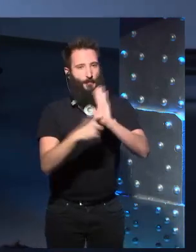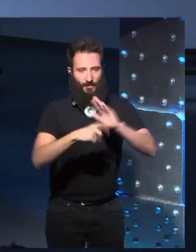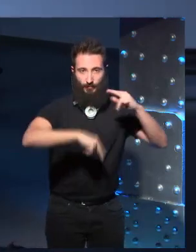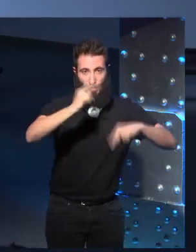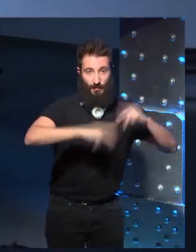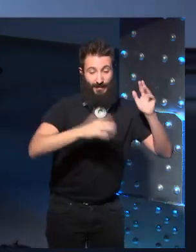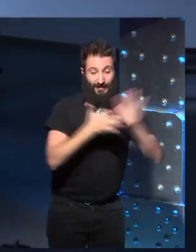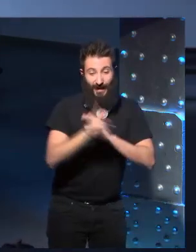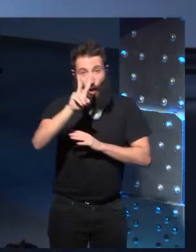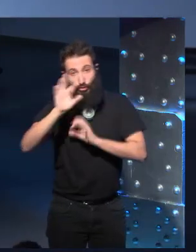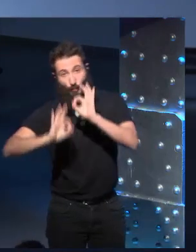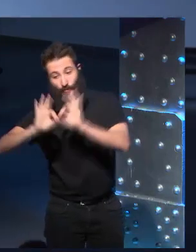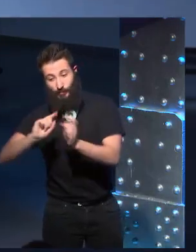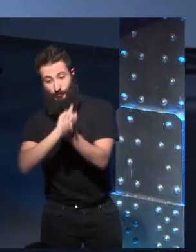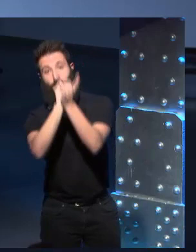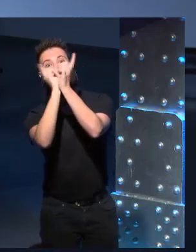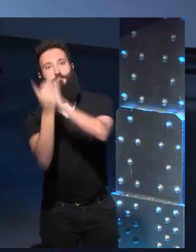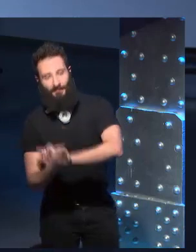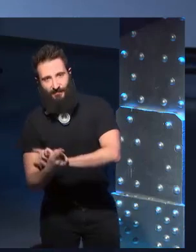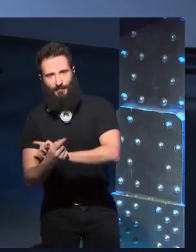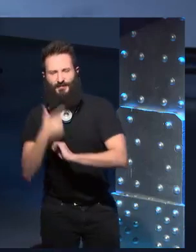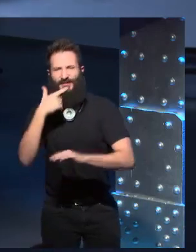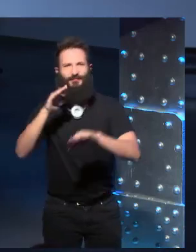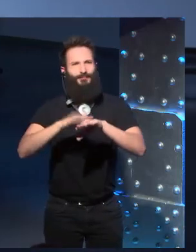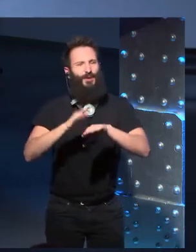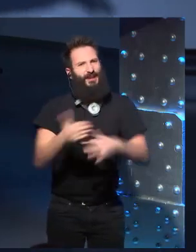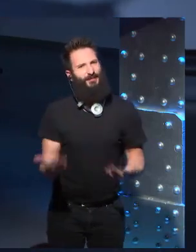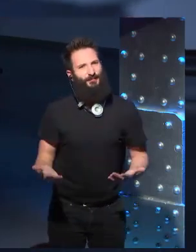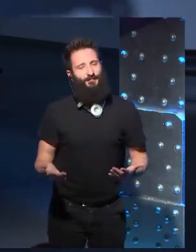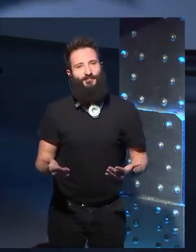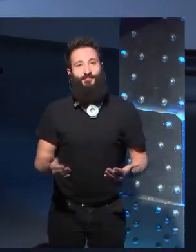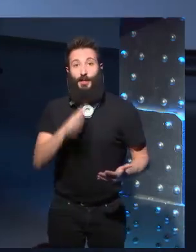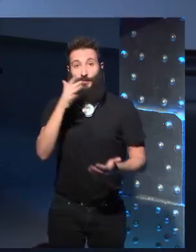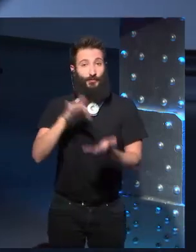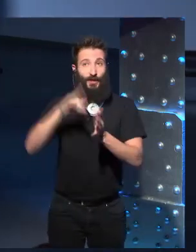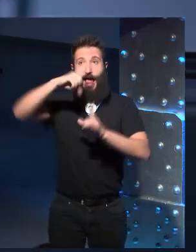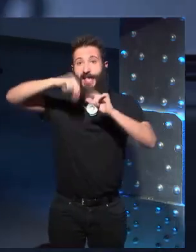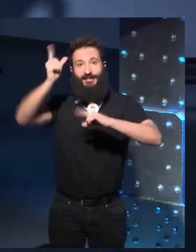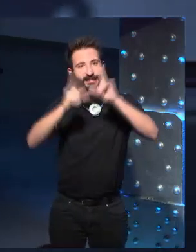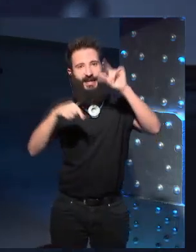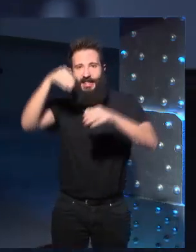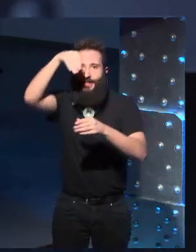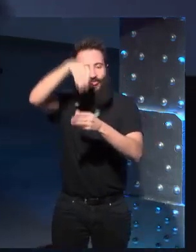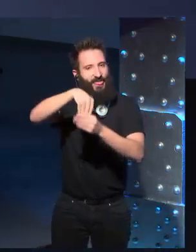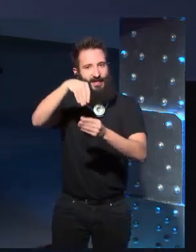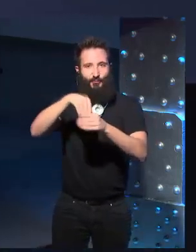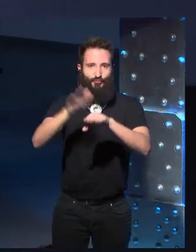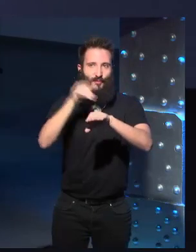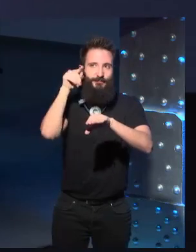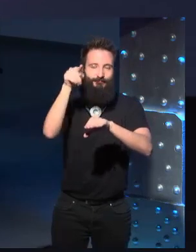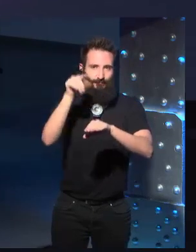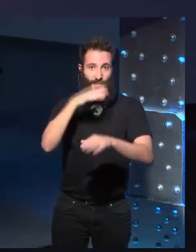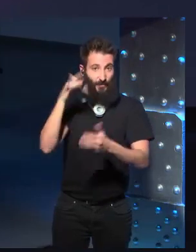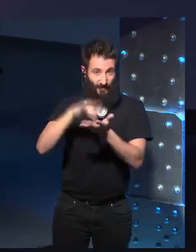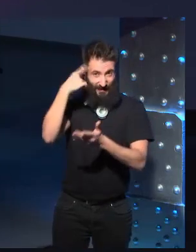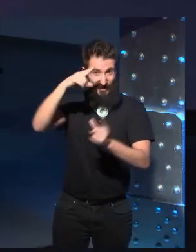2% changed. How did that happen? Well, it happened in stars. In stars, like everywhere else,